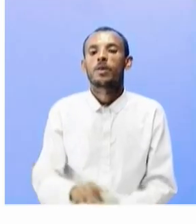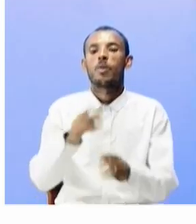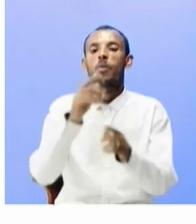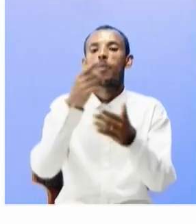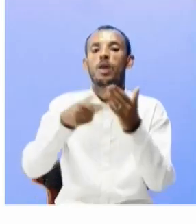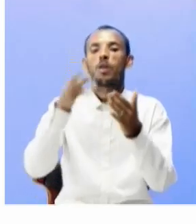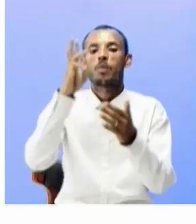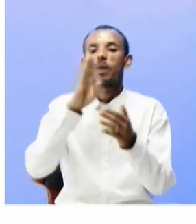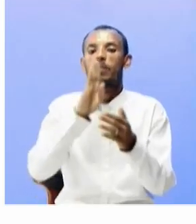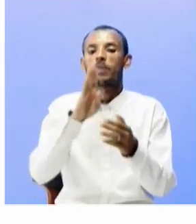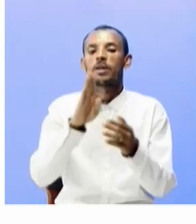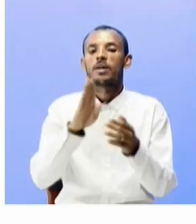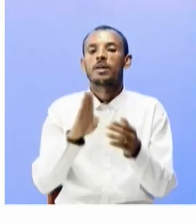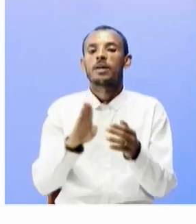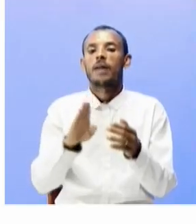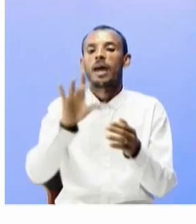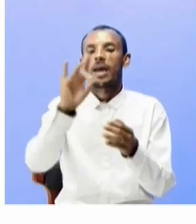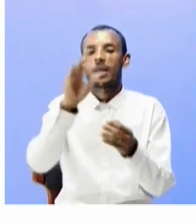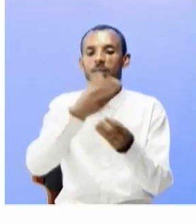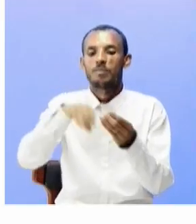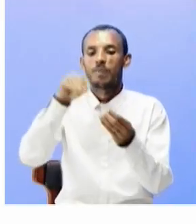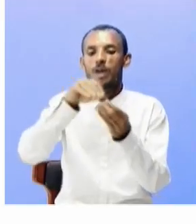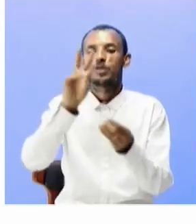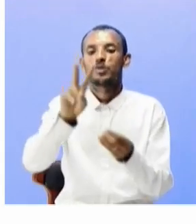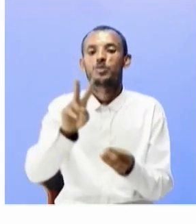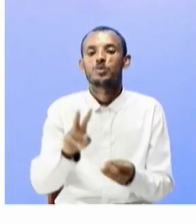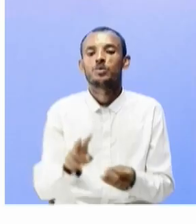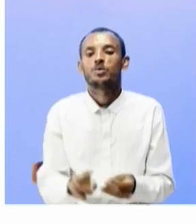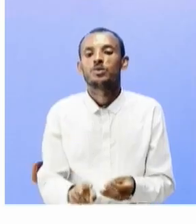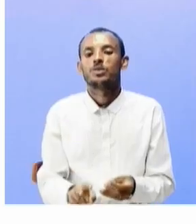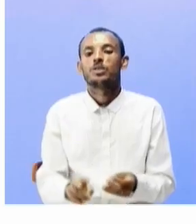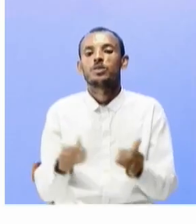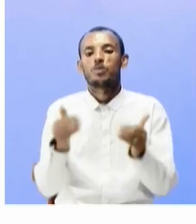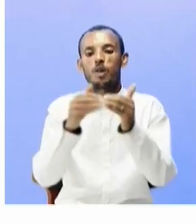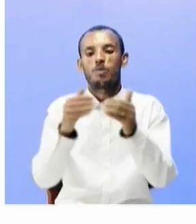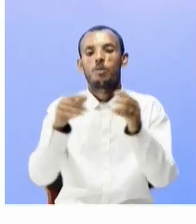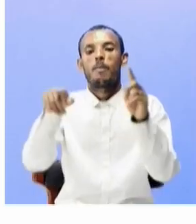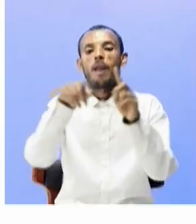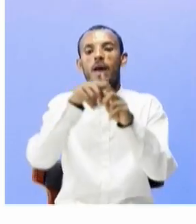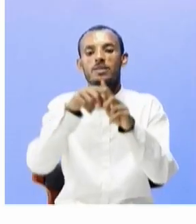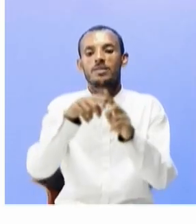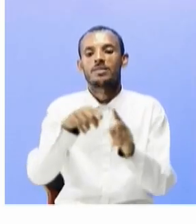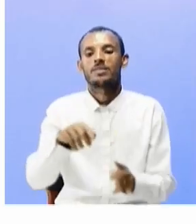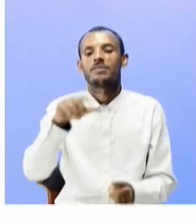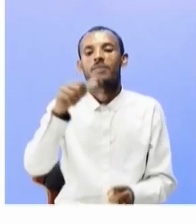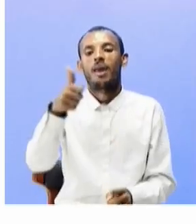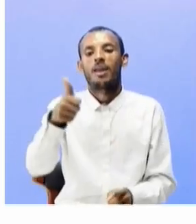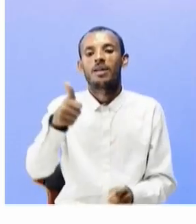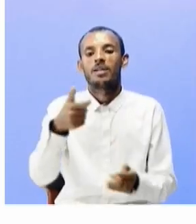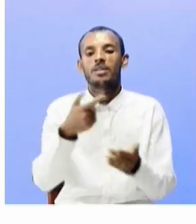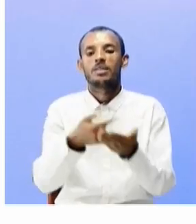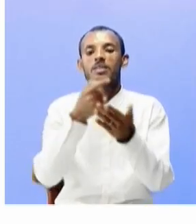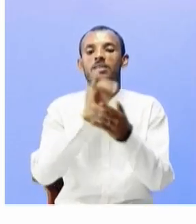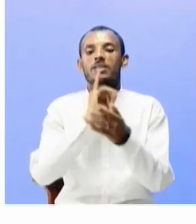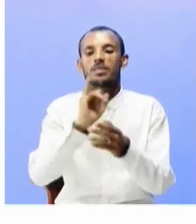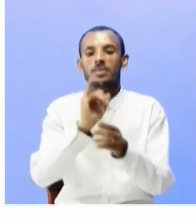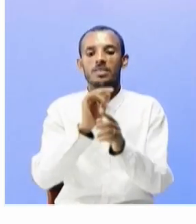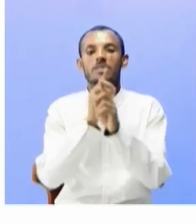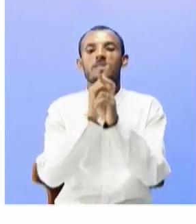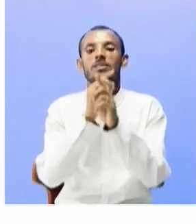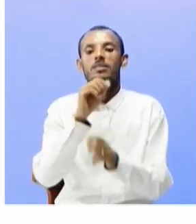be 8 plus 2? The answer will be this. 10, that's right. Therefore, this will be the